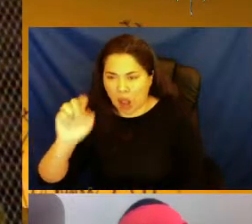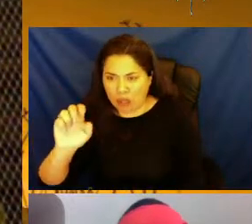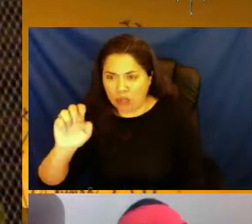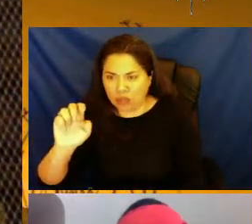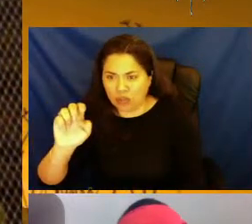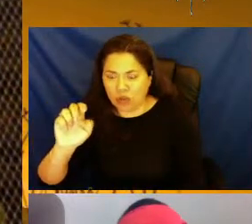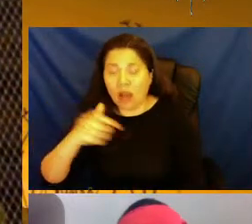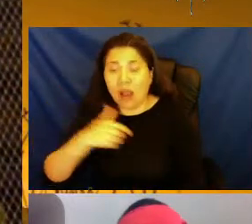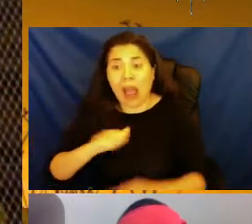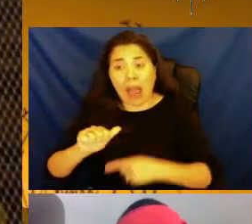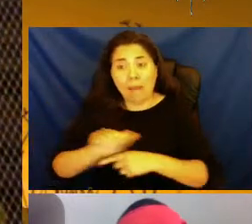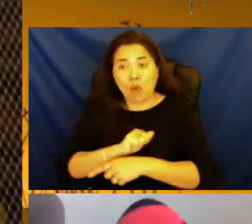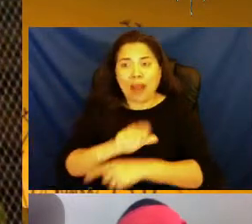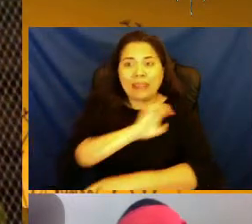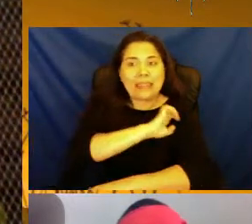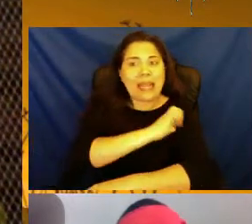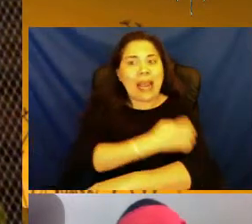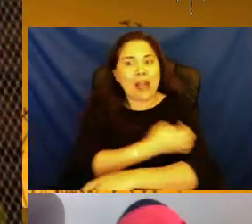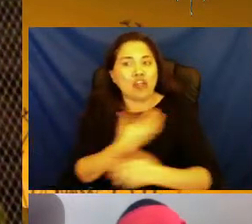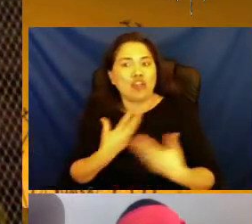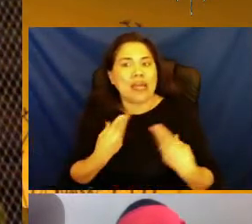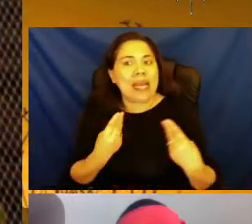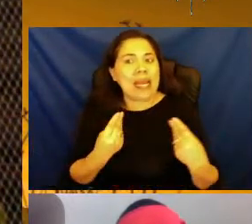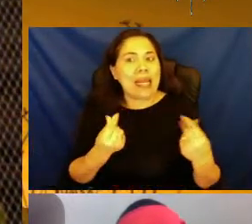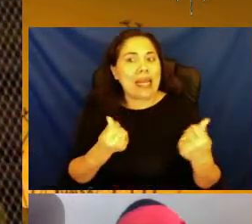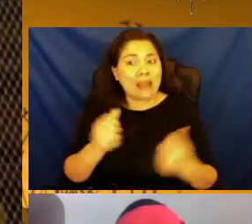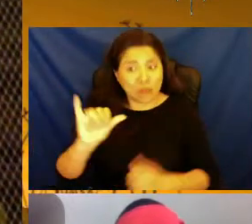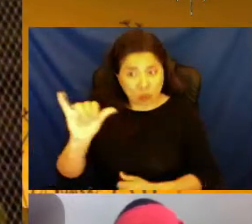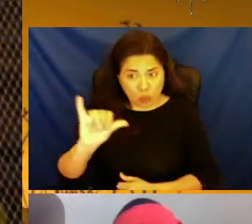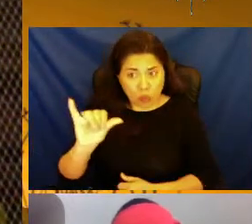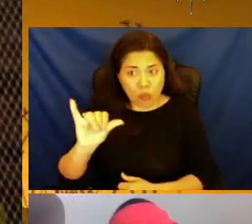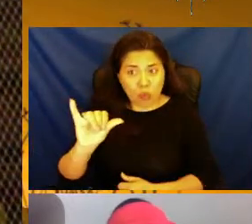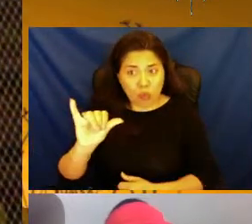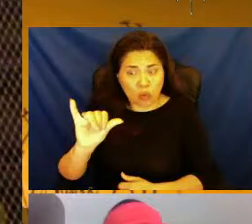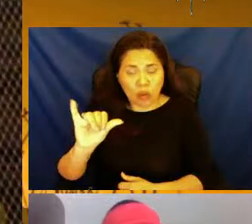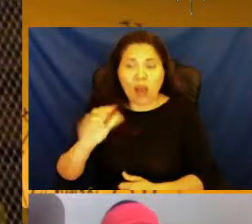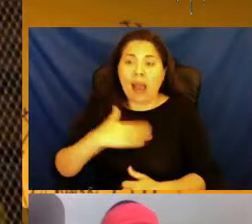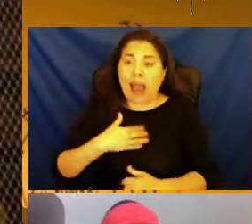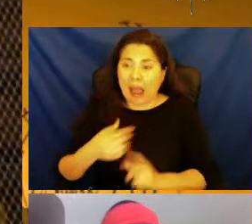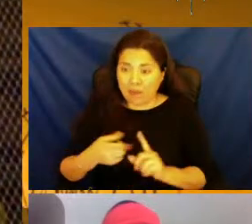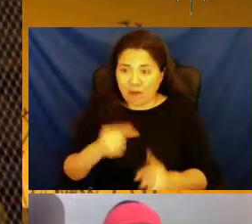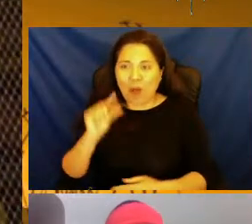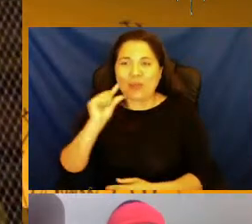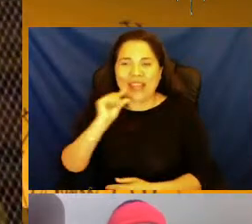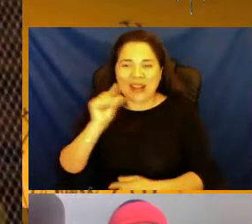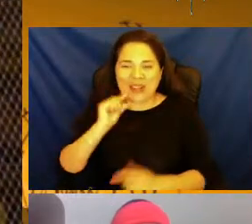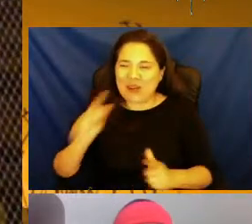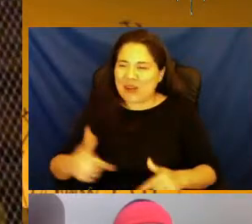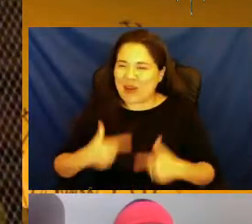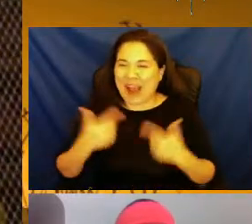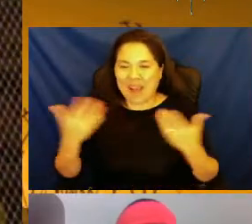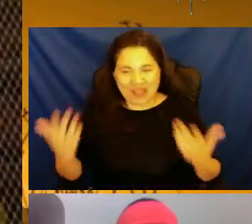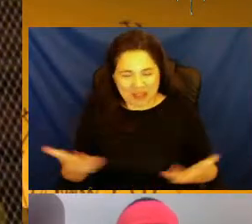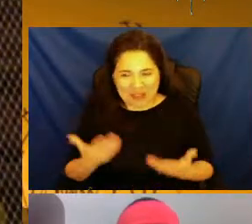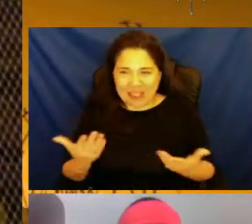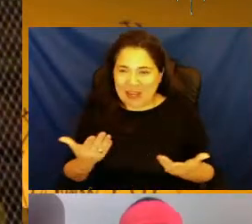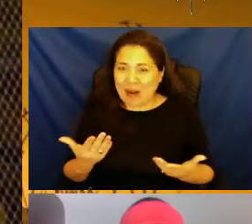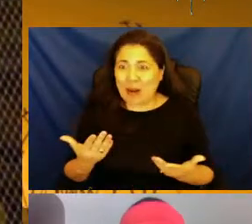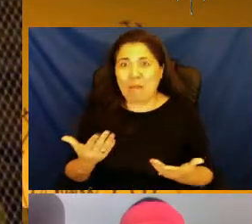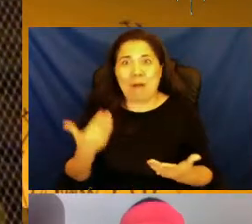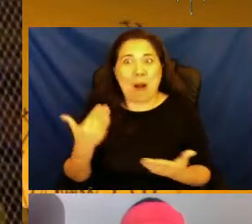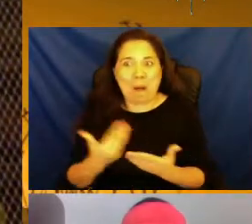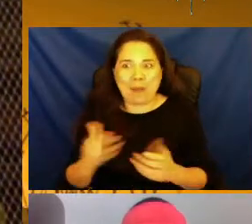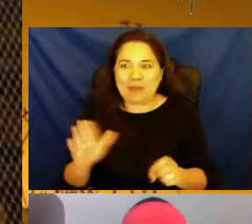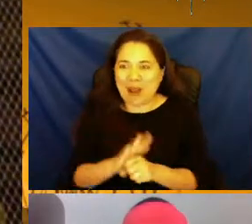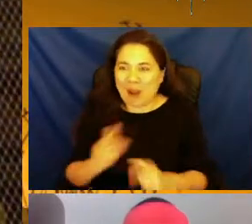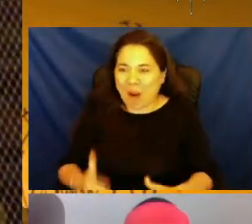I've practiced energy healing as well. I'm a San Antonio resident. I've lived here almost all my life,